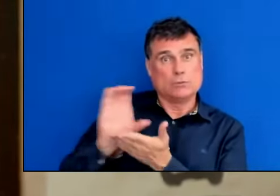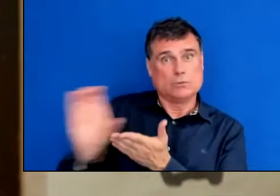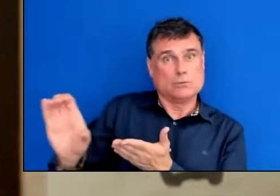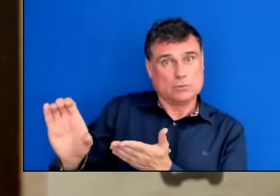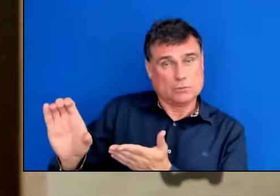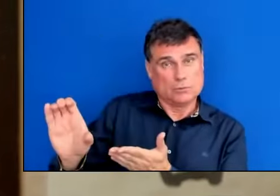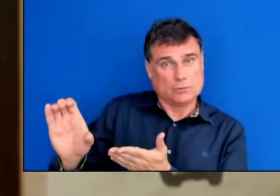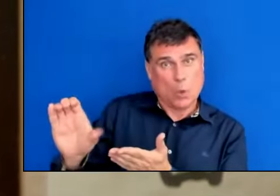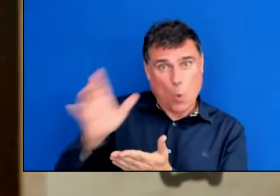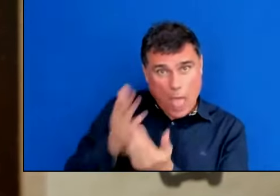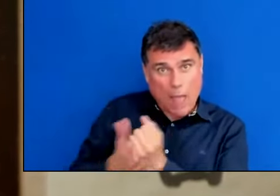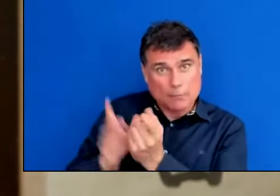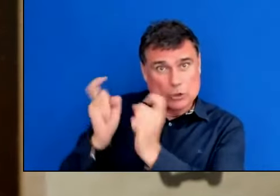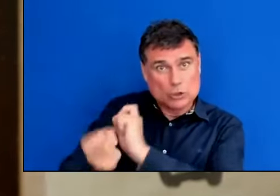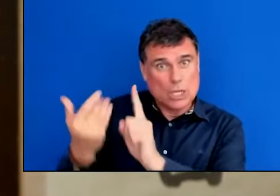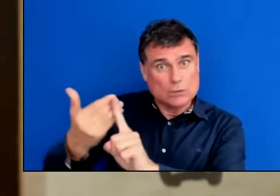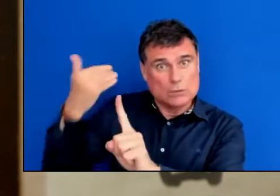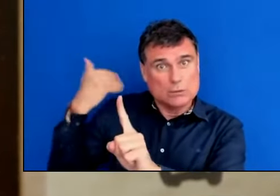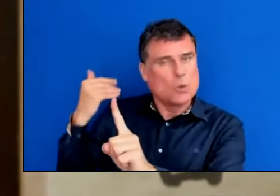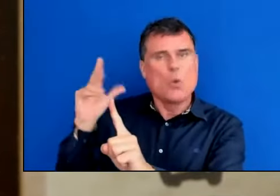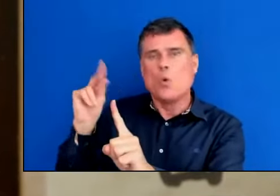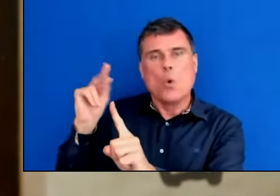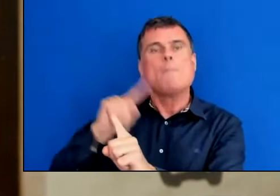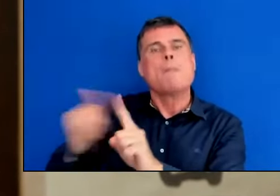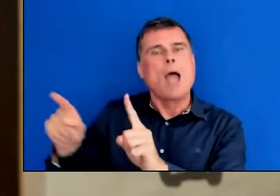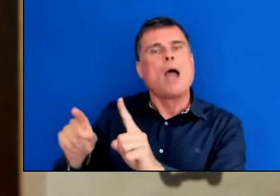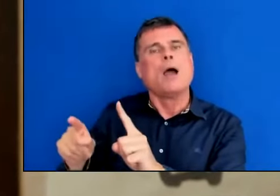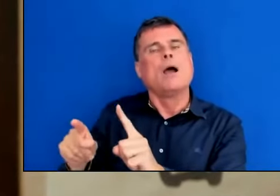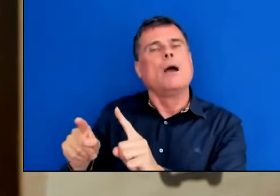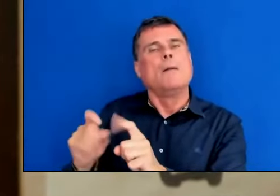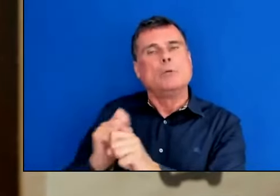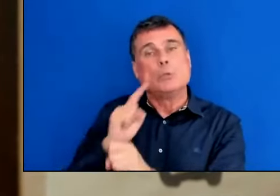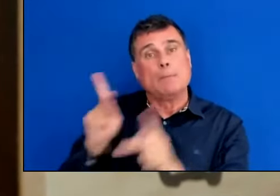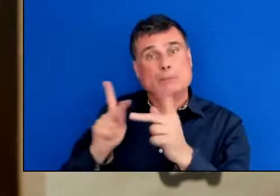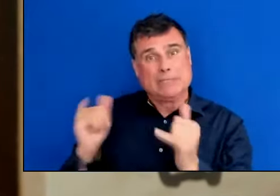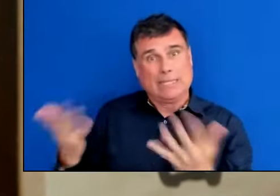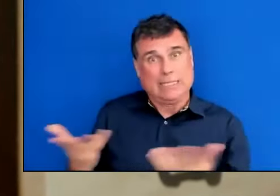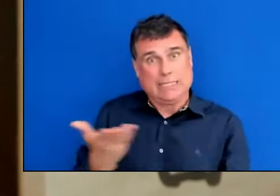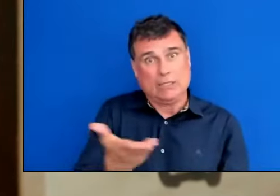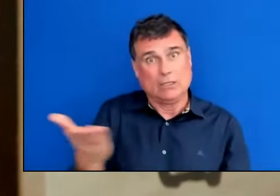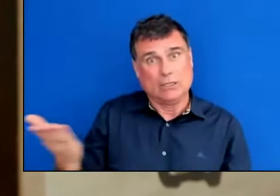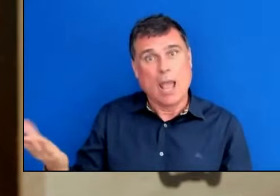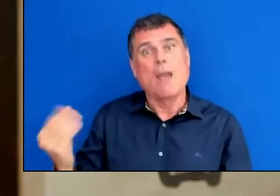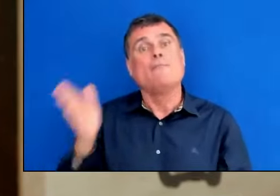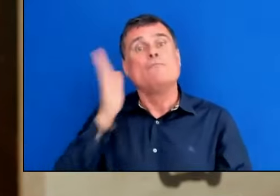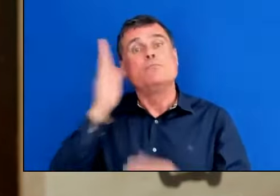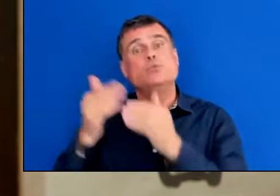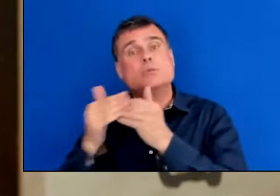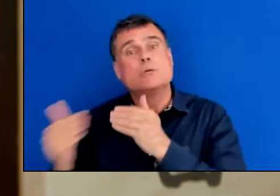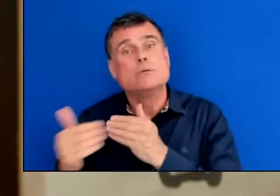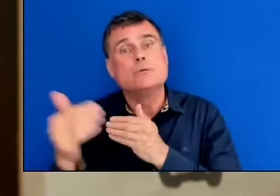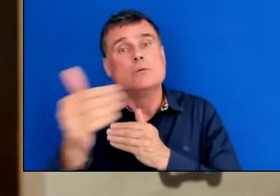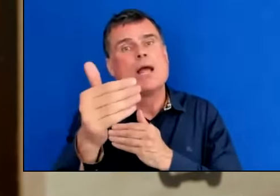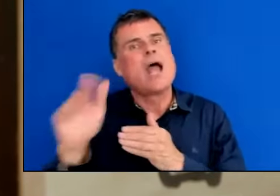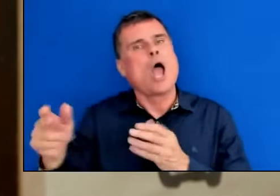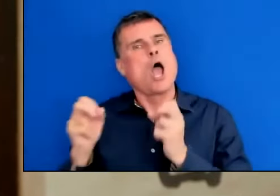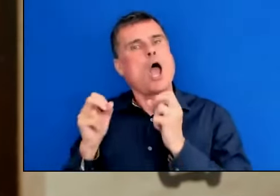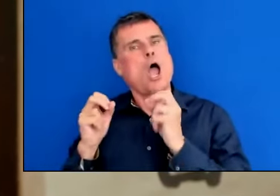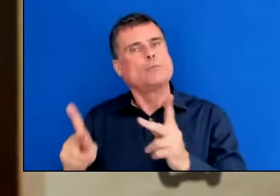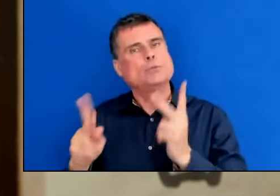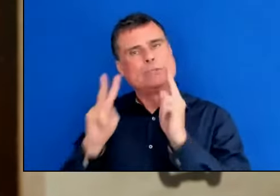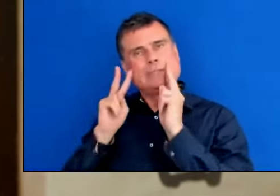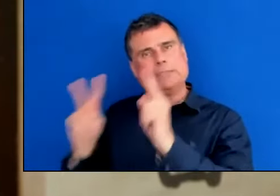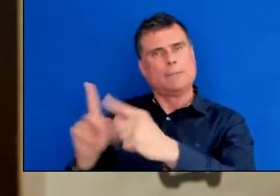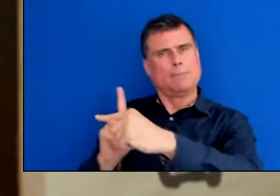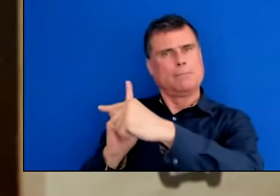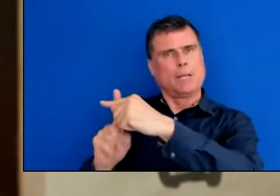This endowment will not change the past, but it will ensure that generations that are with us still and those that come after will